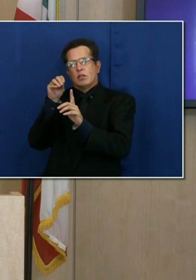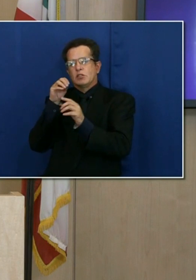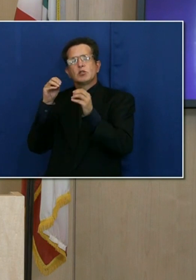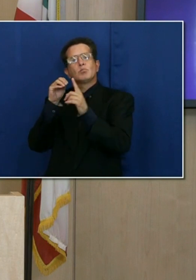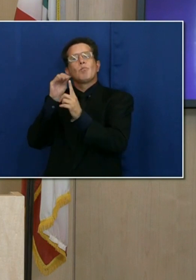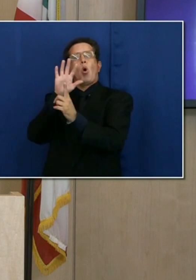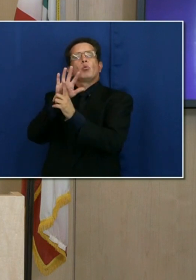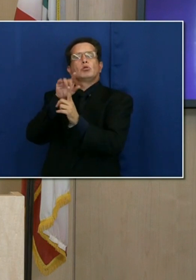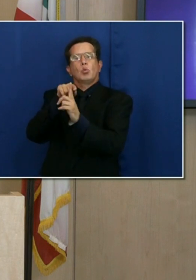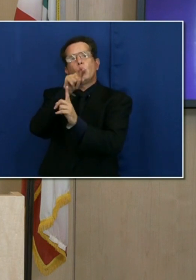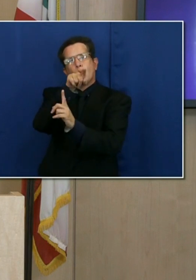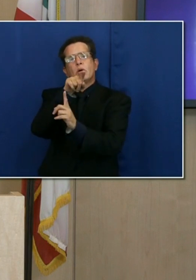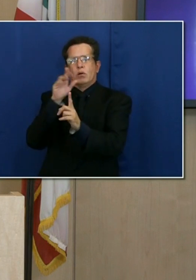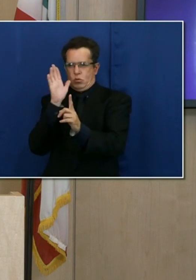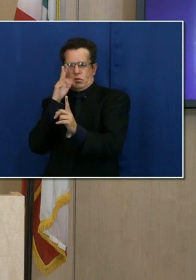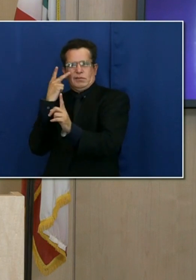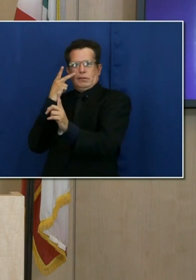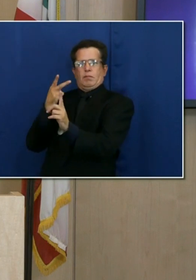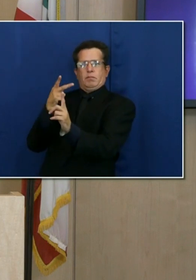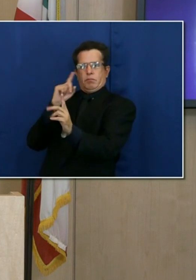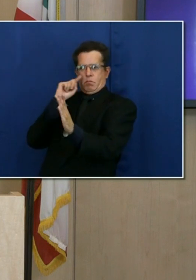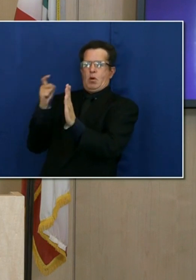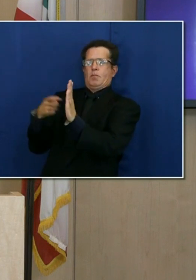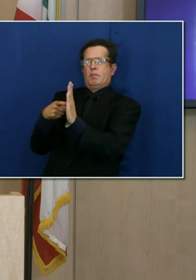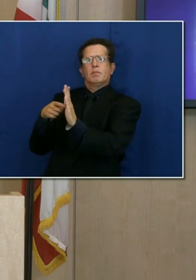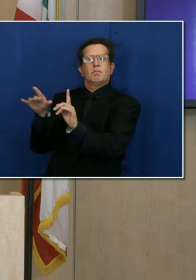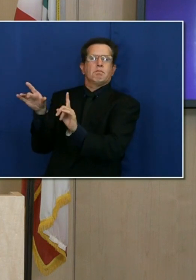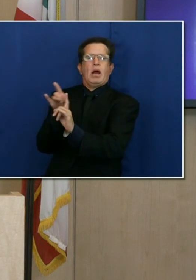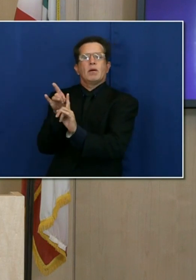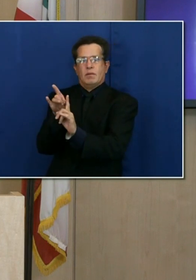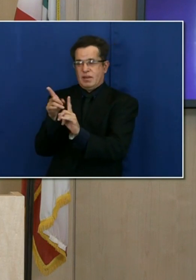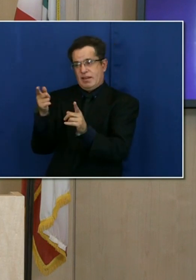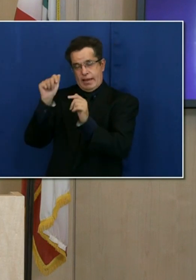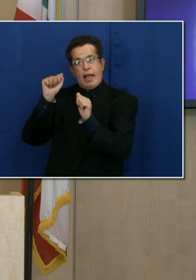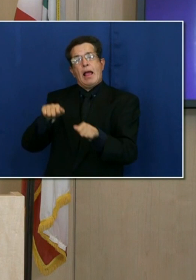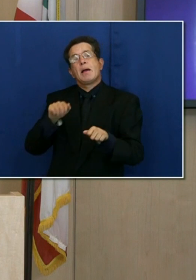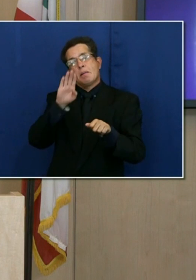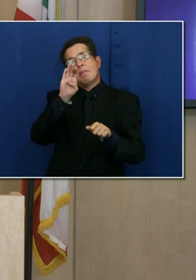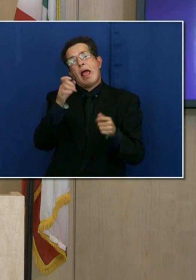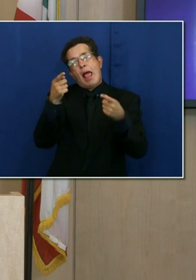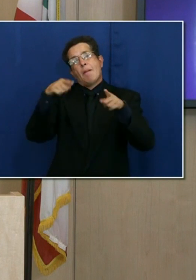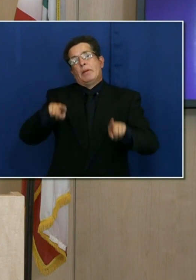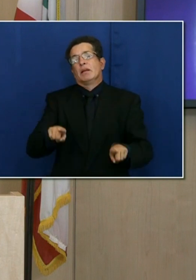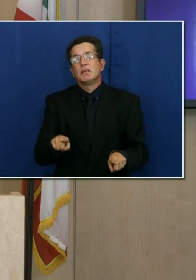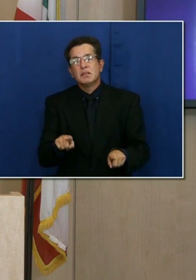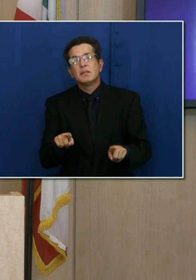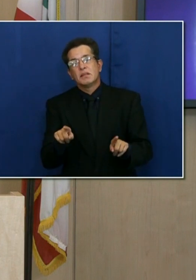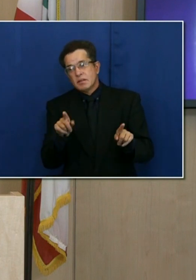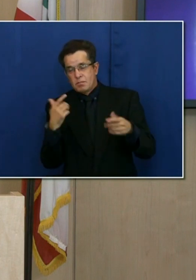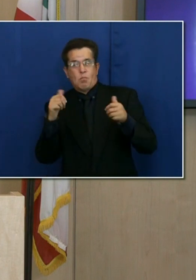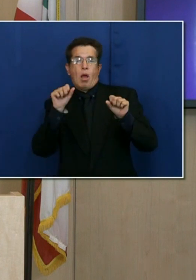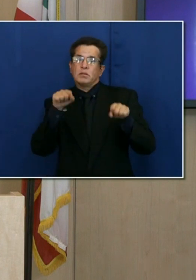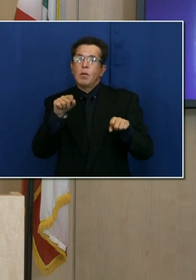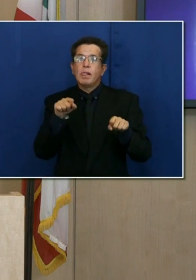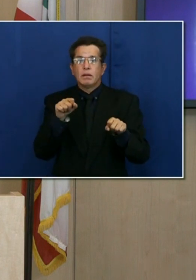period, then you can see cases, and that could still happen. So it's very possible we could still see